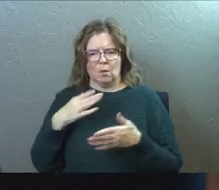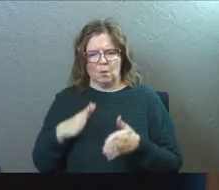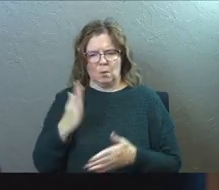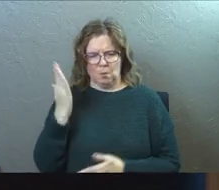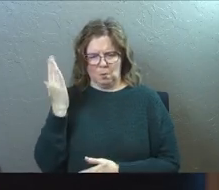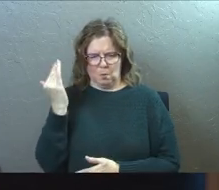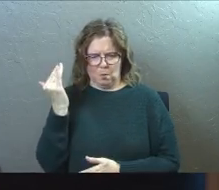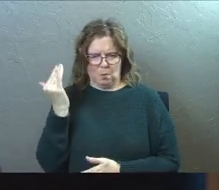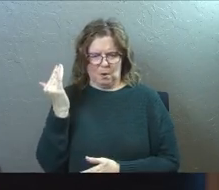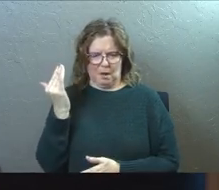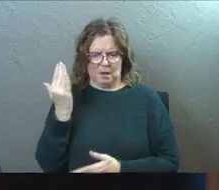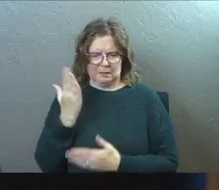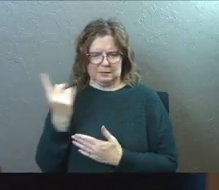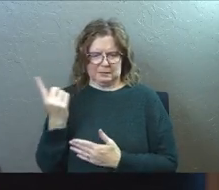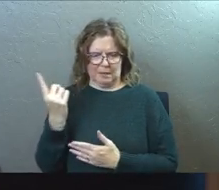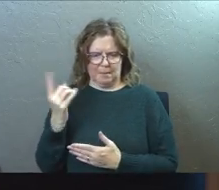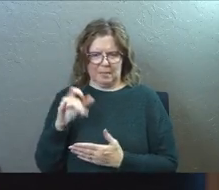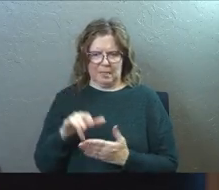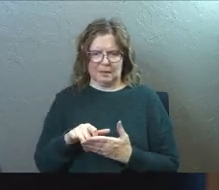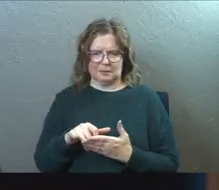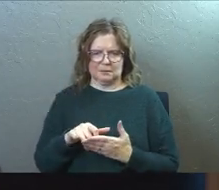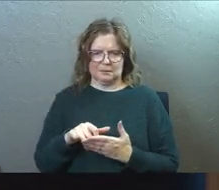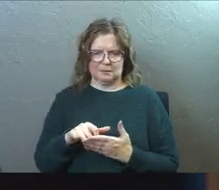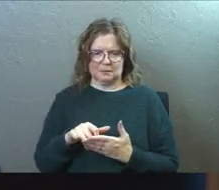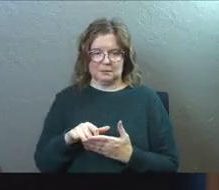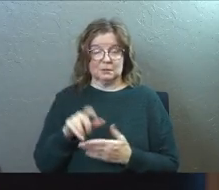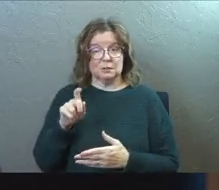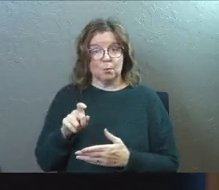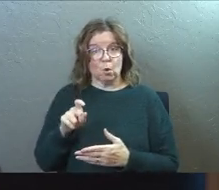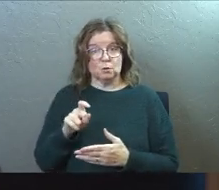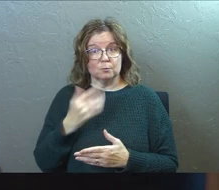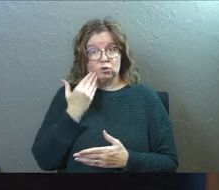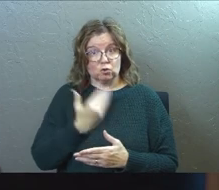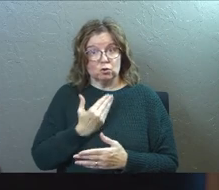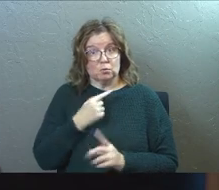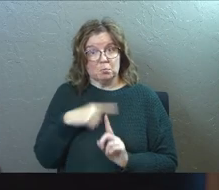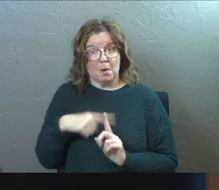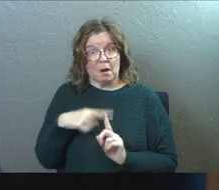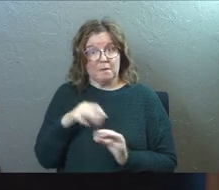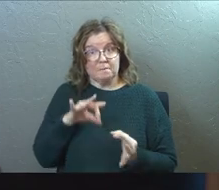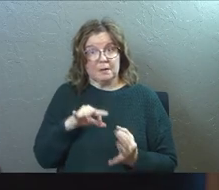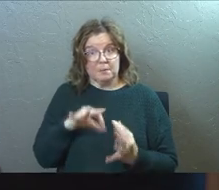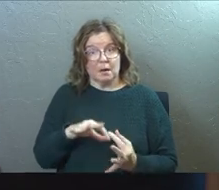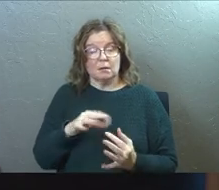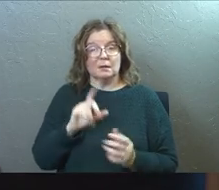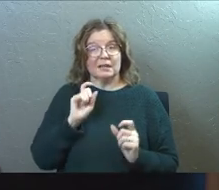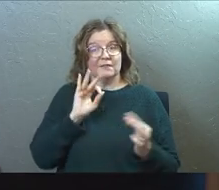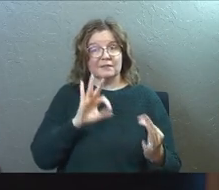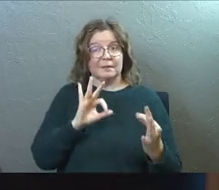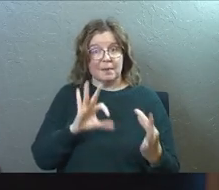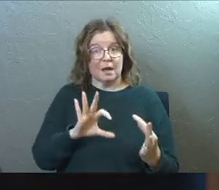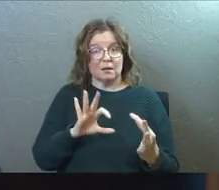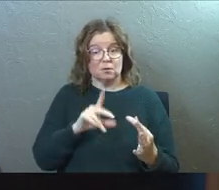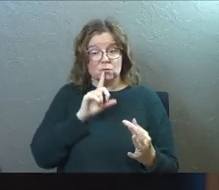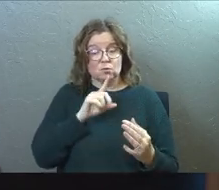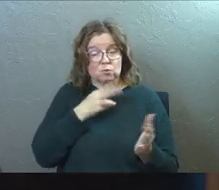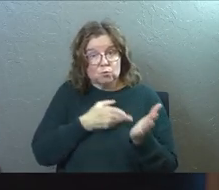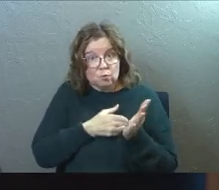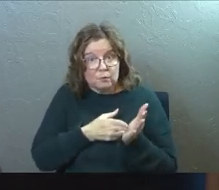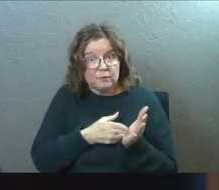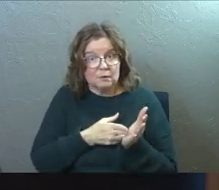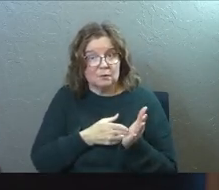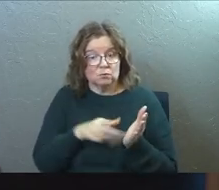and why does something that is supposed to be constructive, right? Like giving people feedback